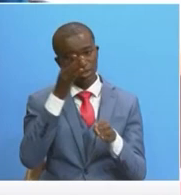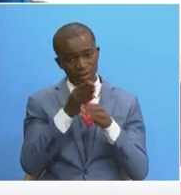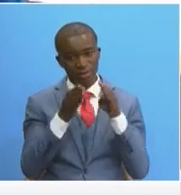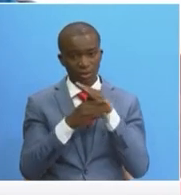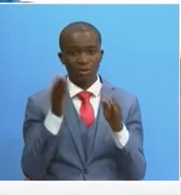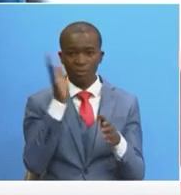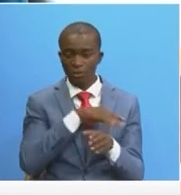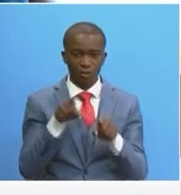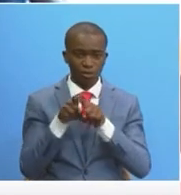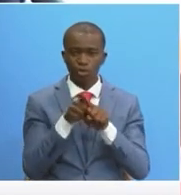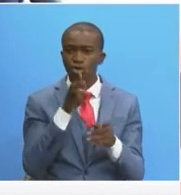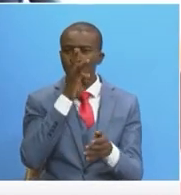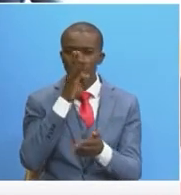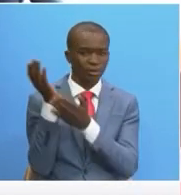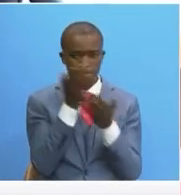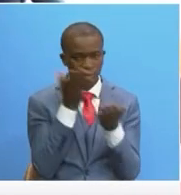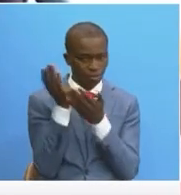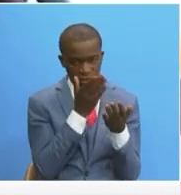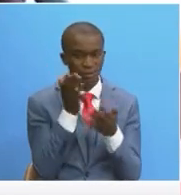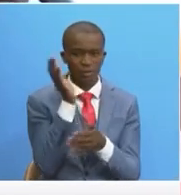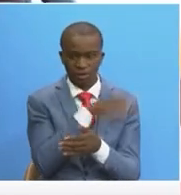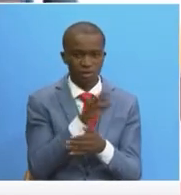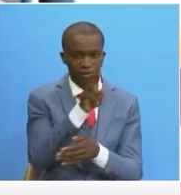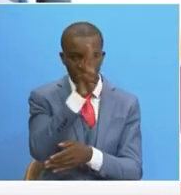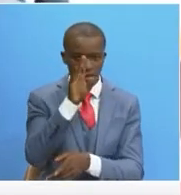using CDF. But the good news is that